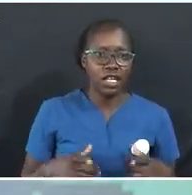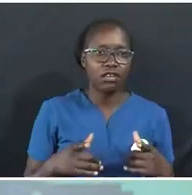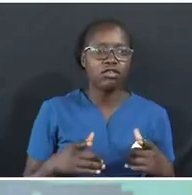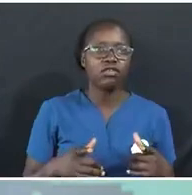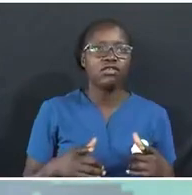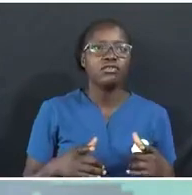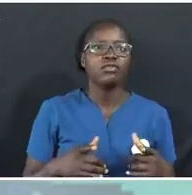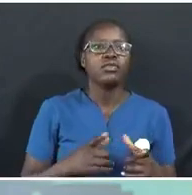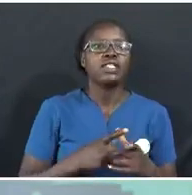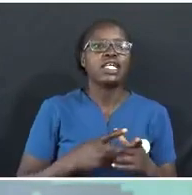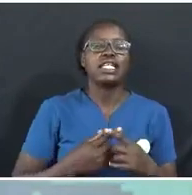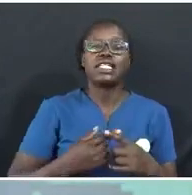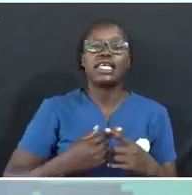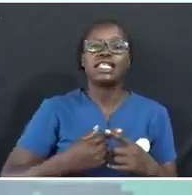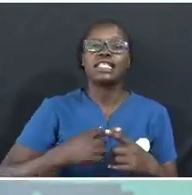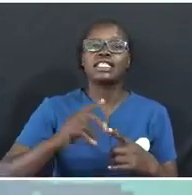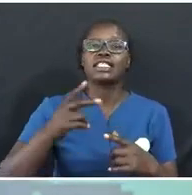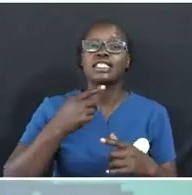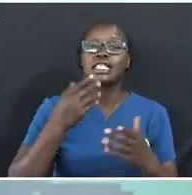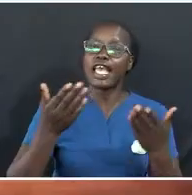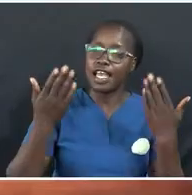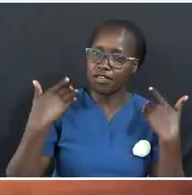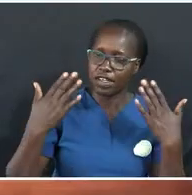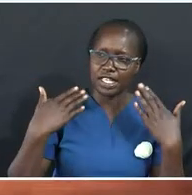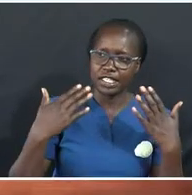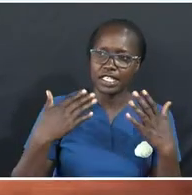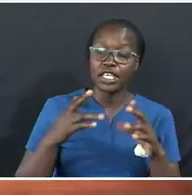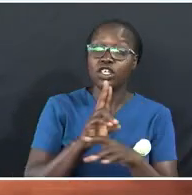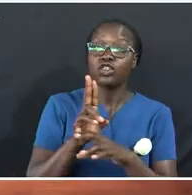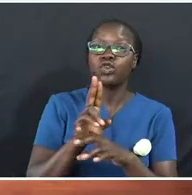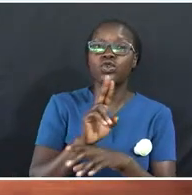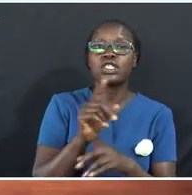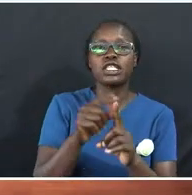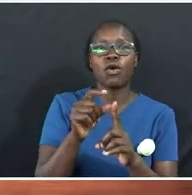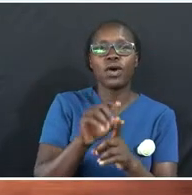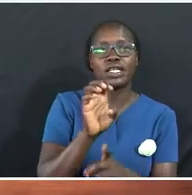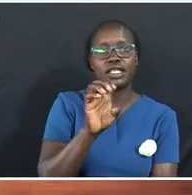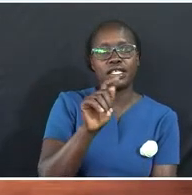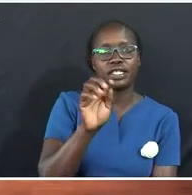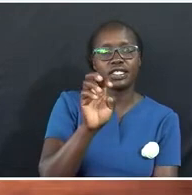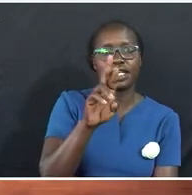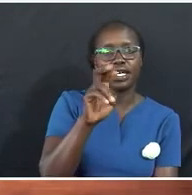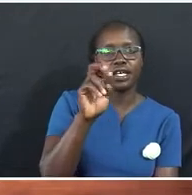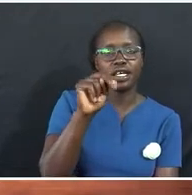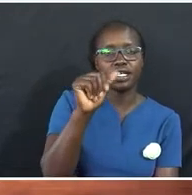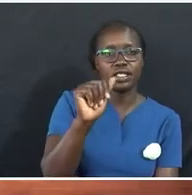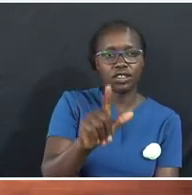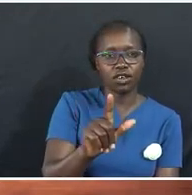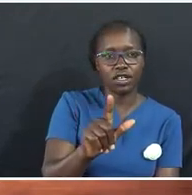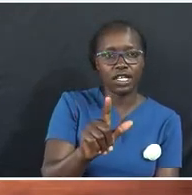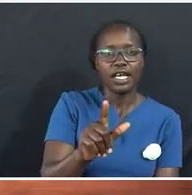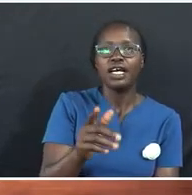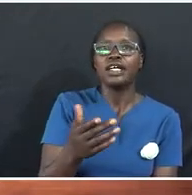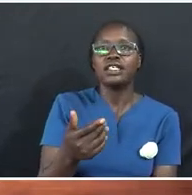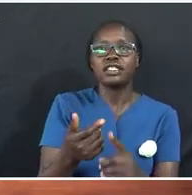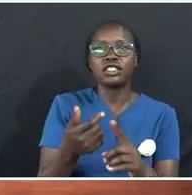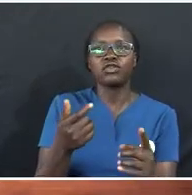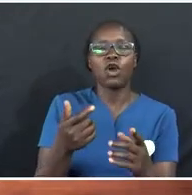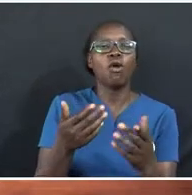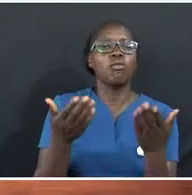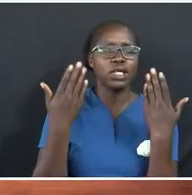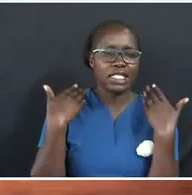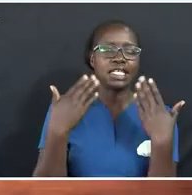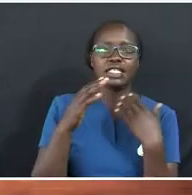says, everlasting. You know, when you use the word eternal life, it is speaking about, it is derived from